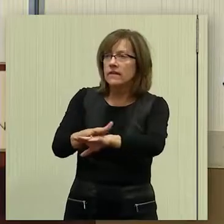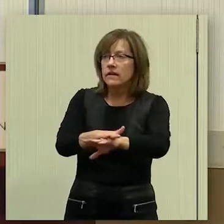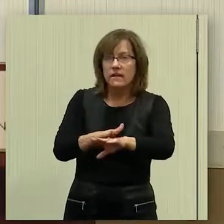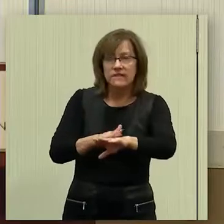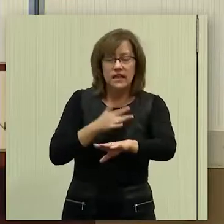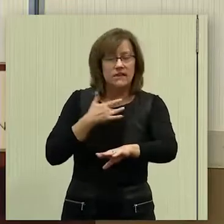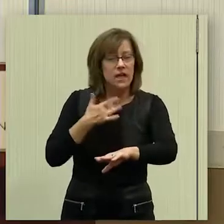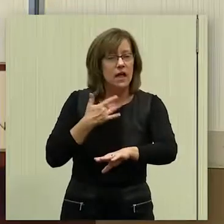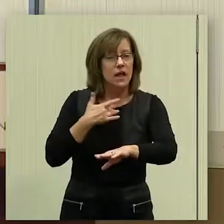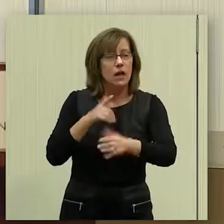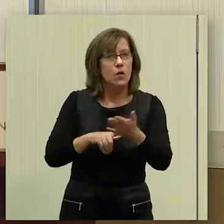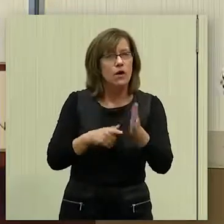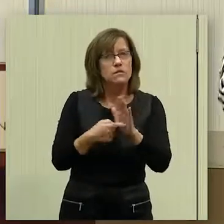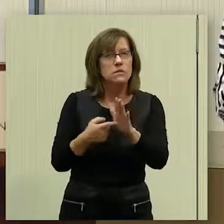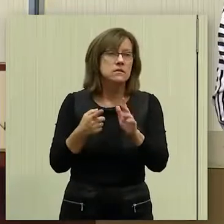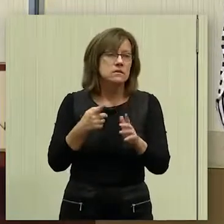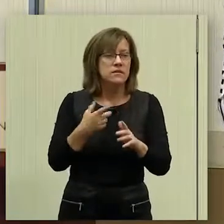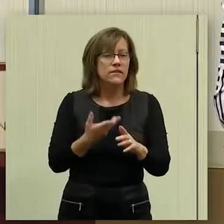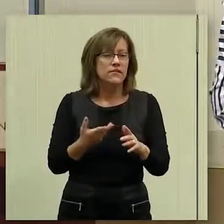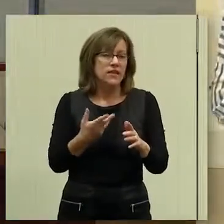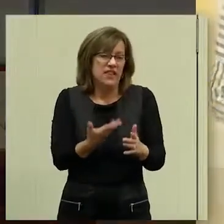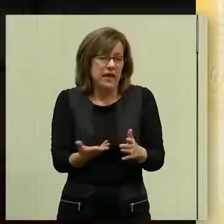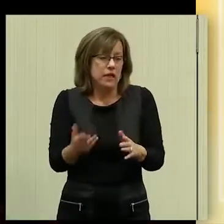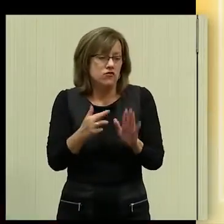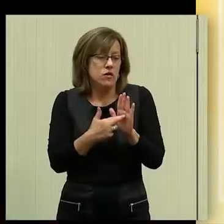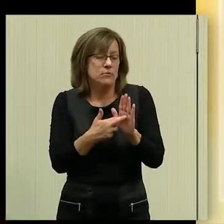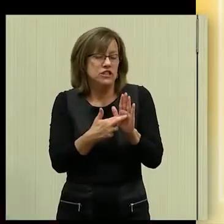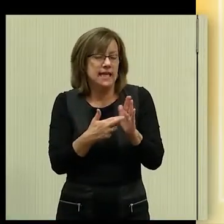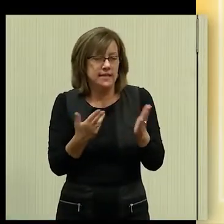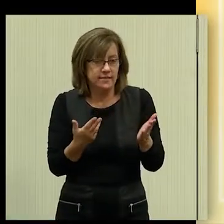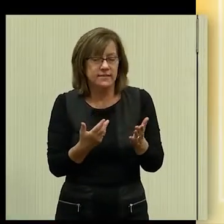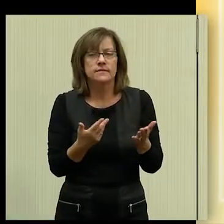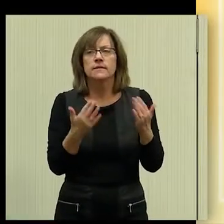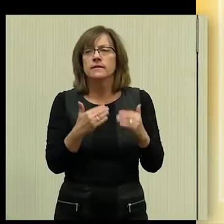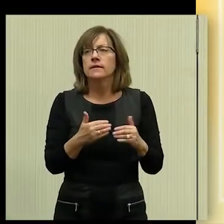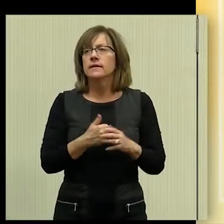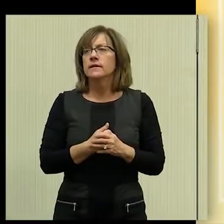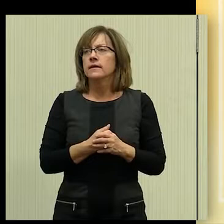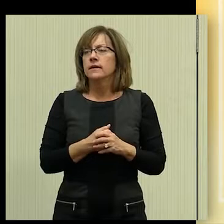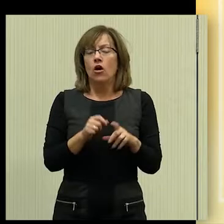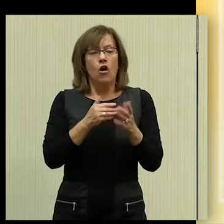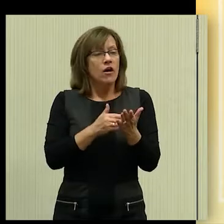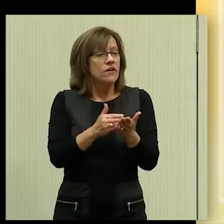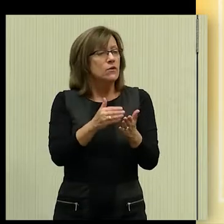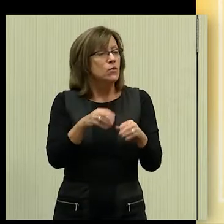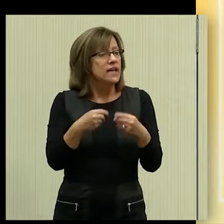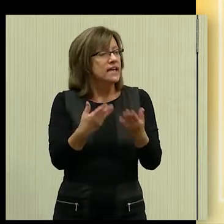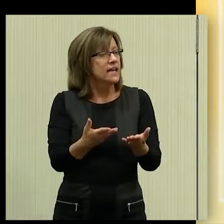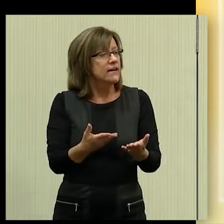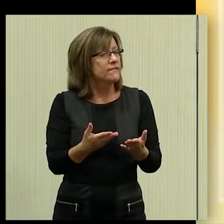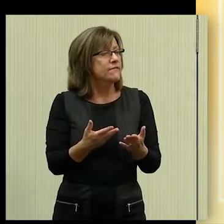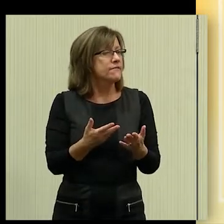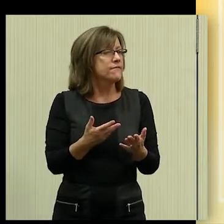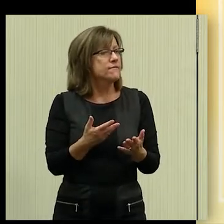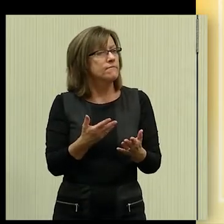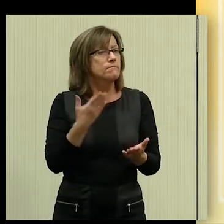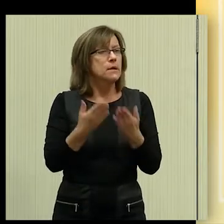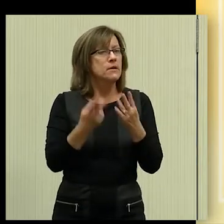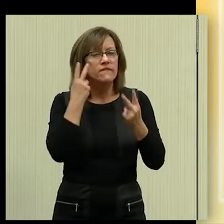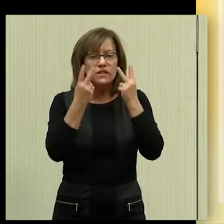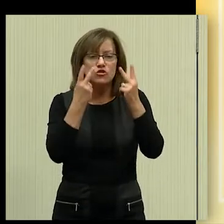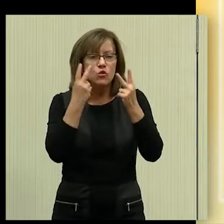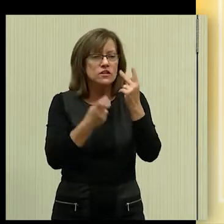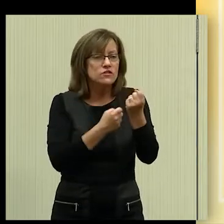if they were a younger child, the different songs. Same, I assume, for like we often give in an environment, we might have visual